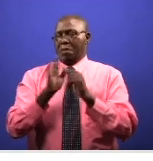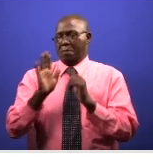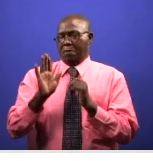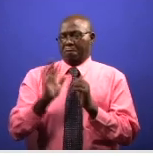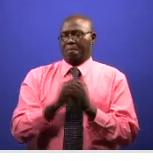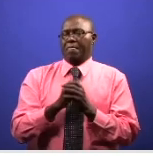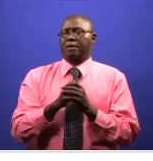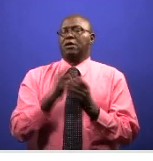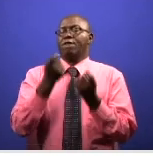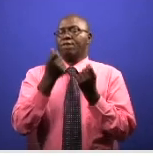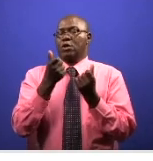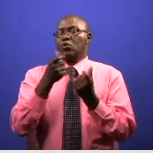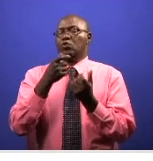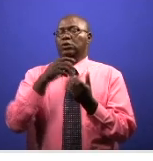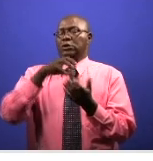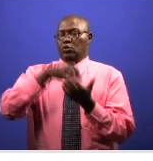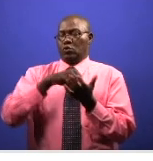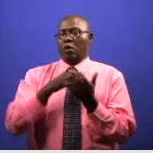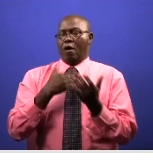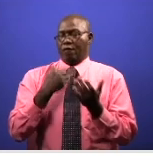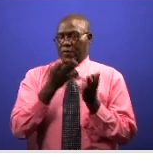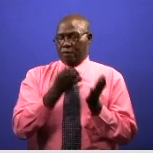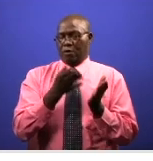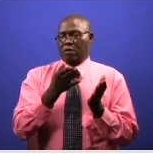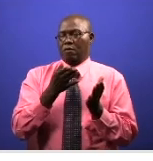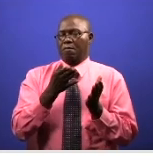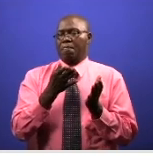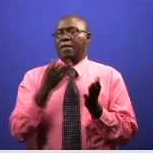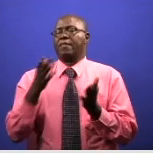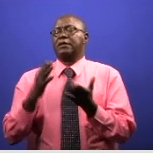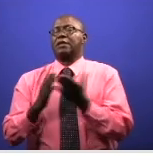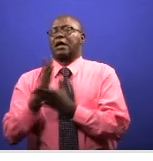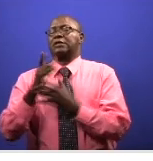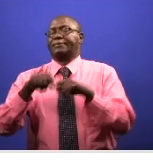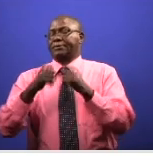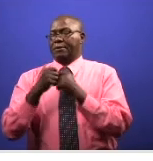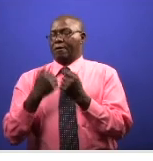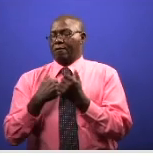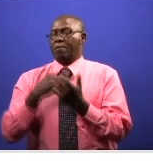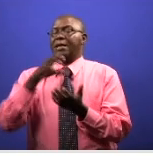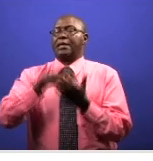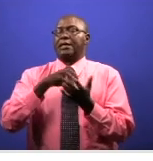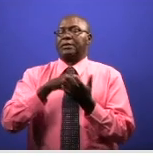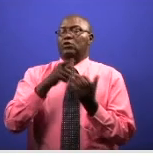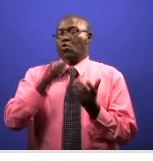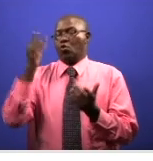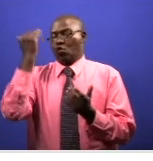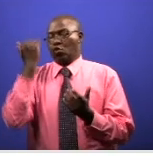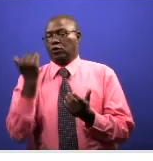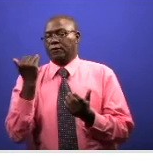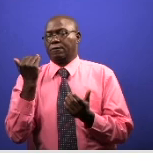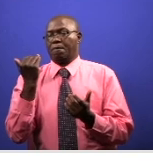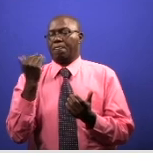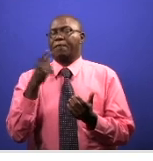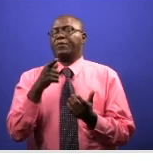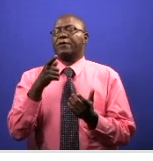few instances, we've had an situation where these rights have been infringed, but cases have been taken to court. There is an Act